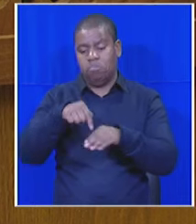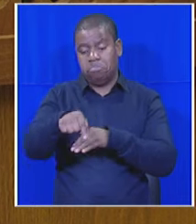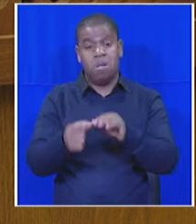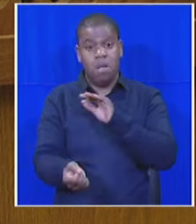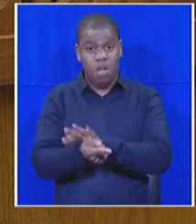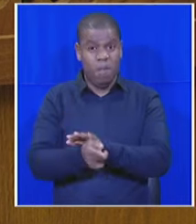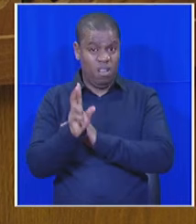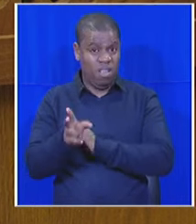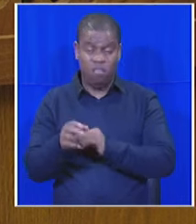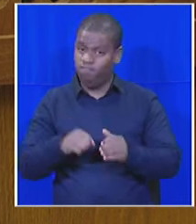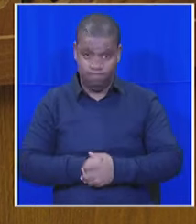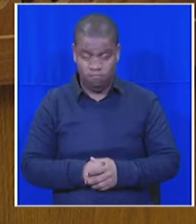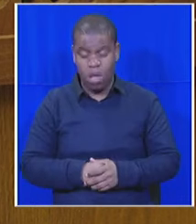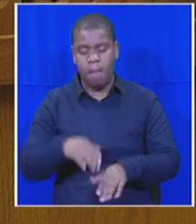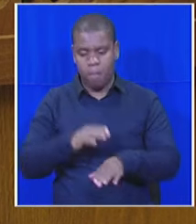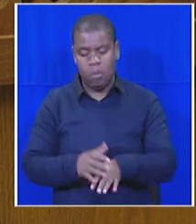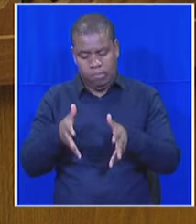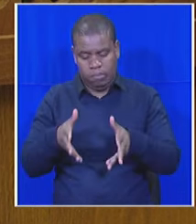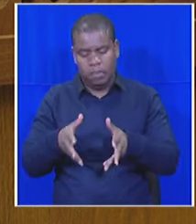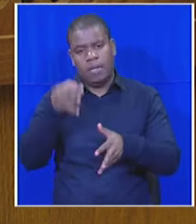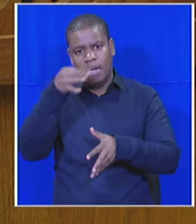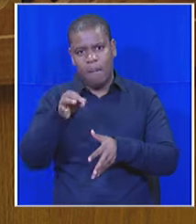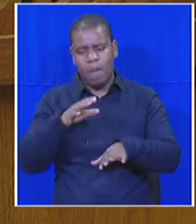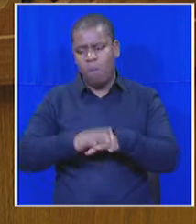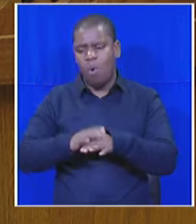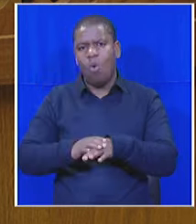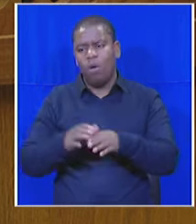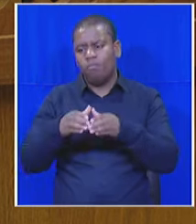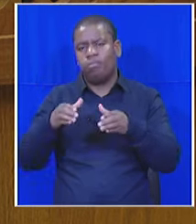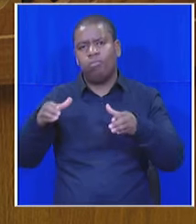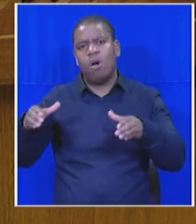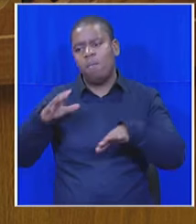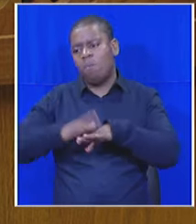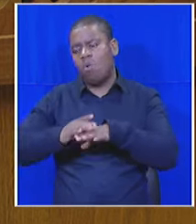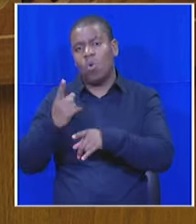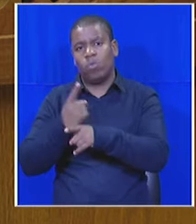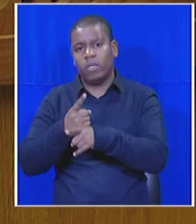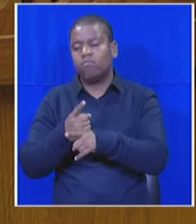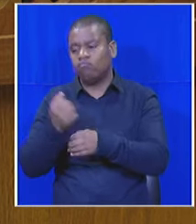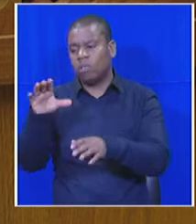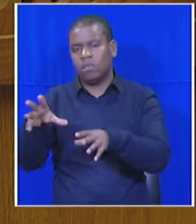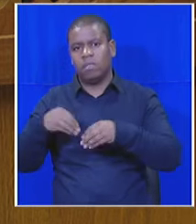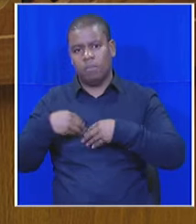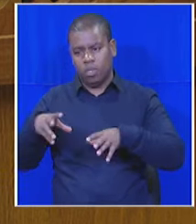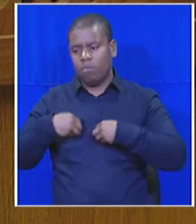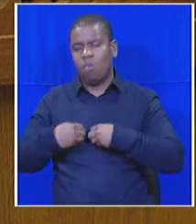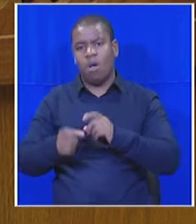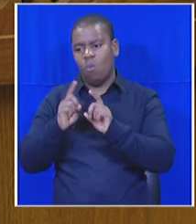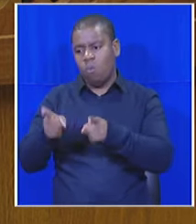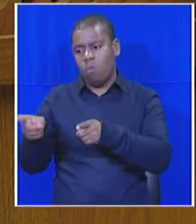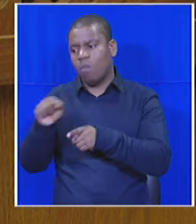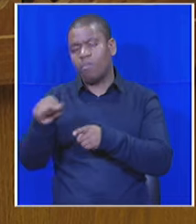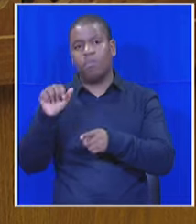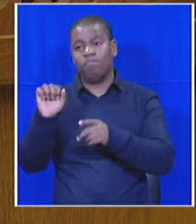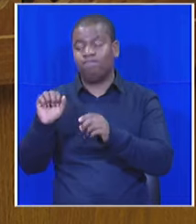future. The way in which the governing party increasingly would declare on the one hand that it accepts judgments against the executive, only